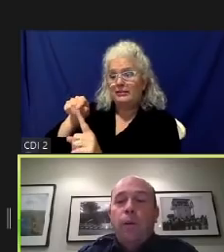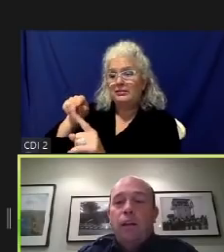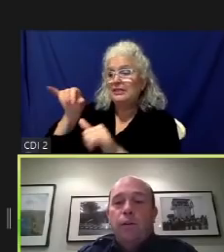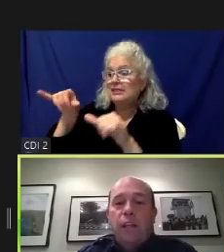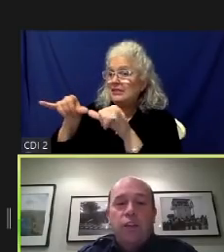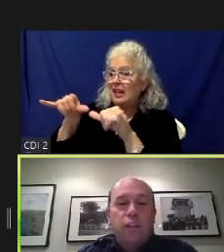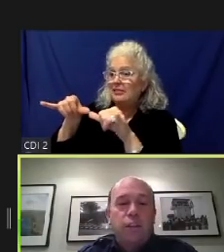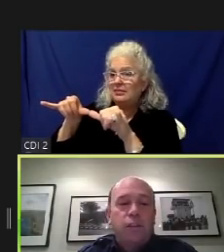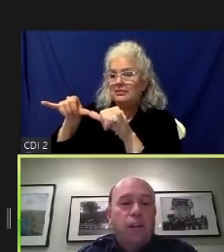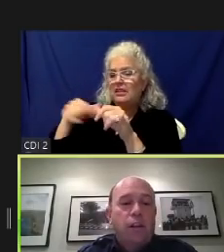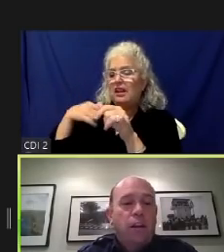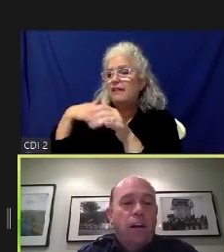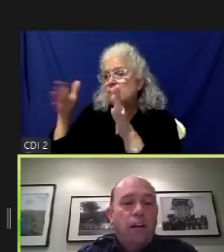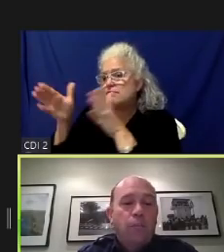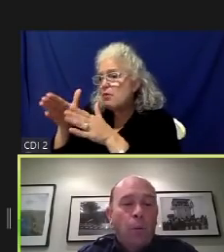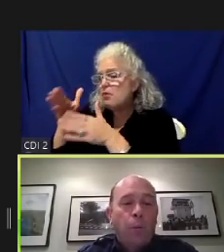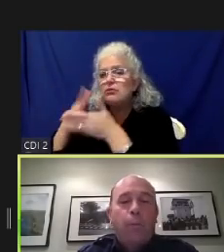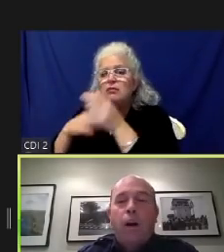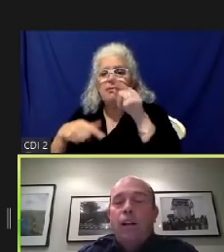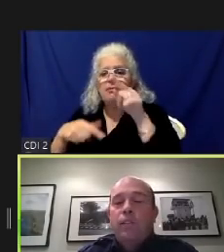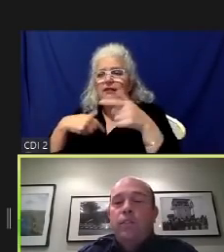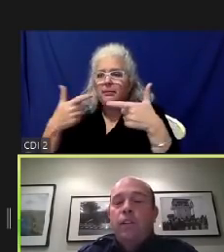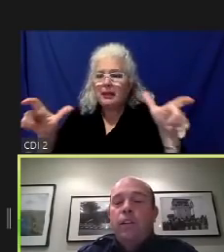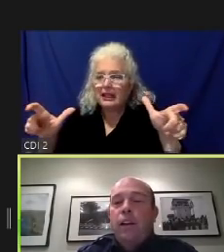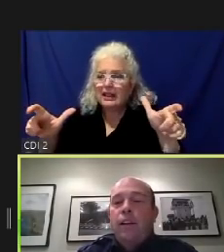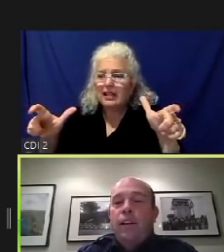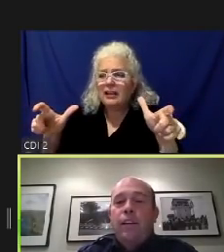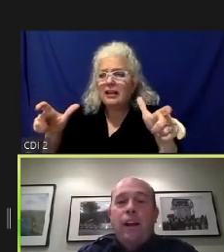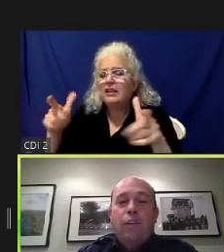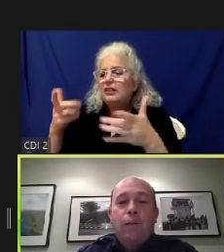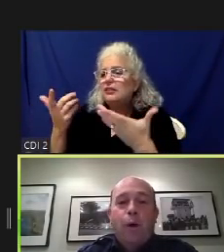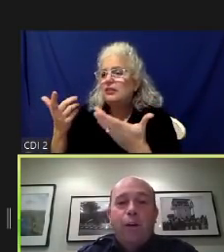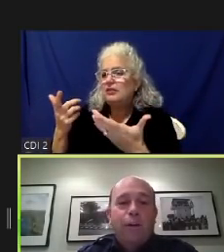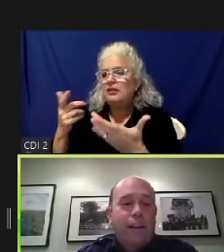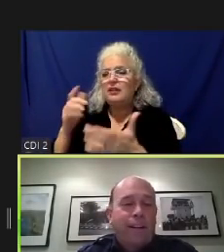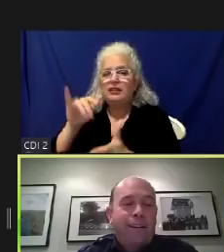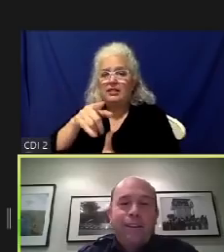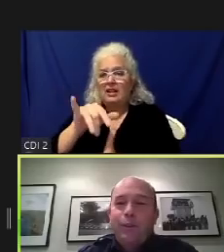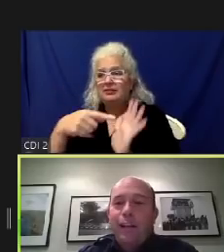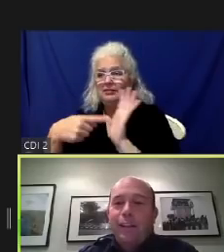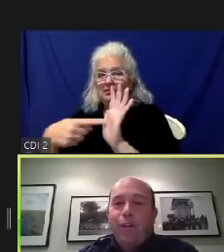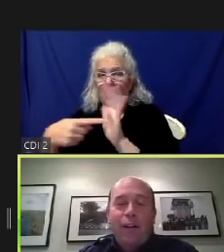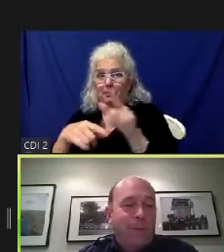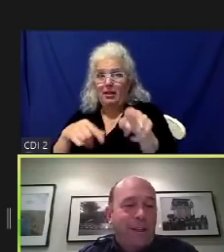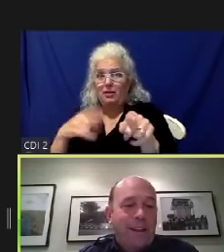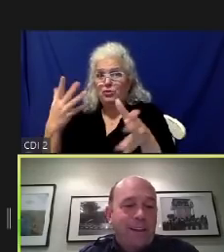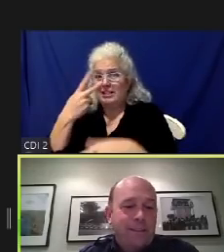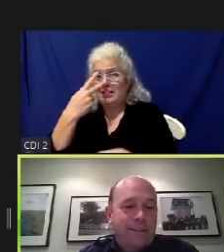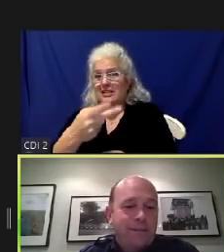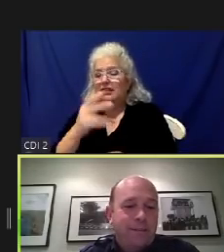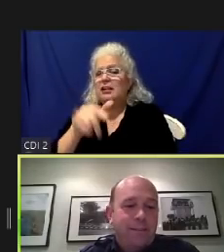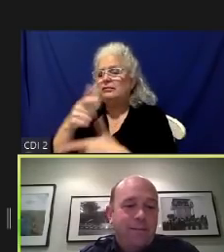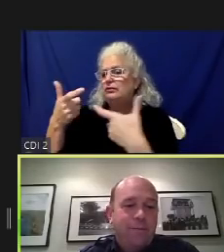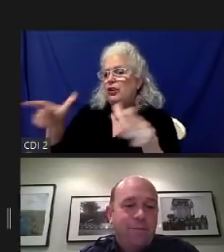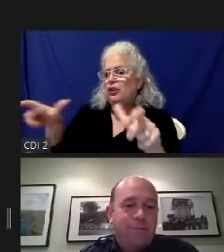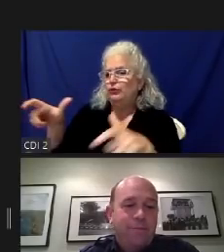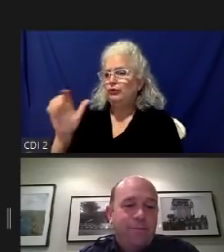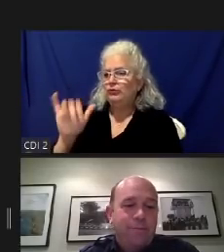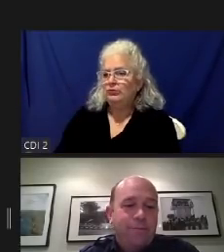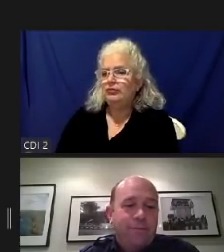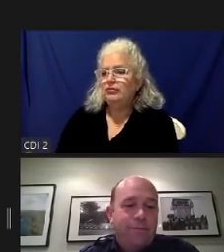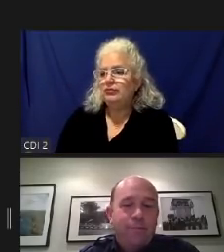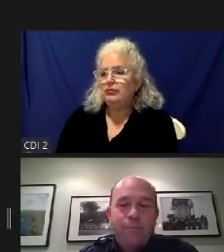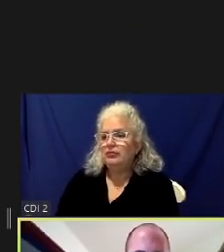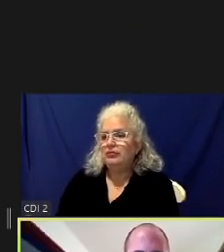the pod locations, mobile pods, and everything pod related. So thanks for having me tonight. Thanks, Chief